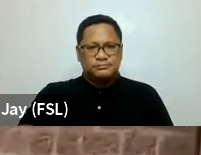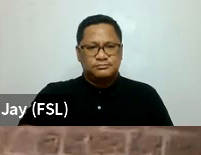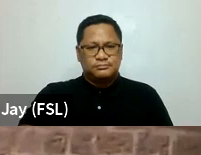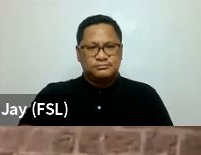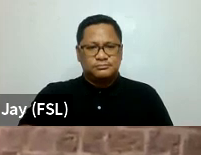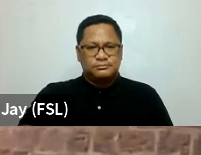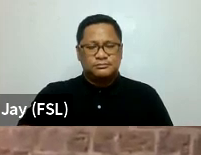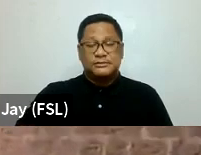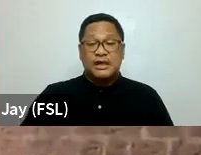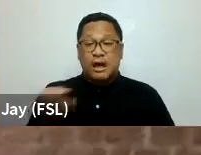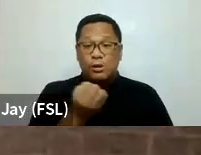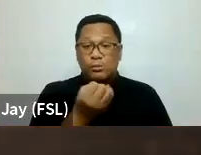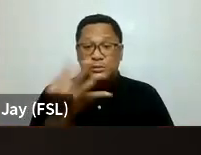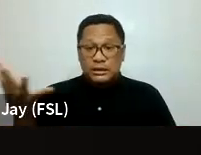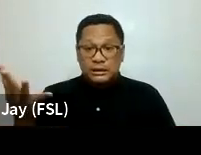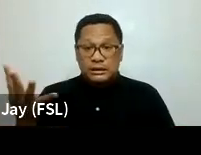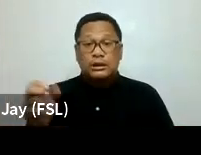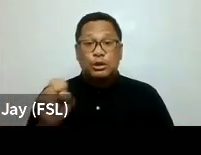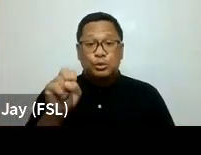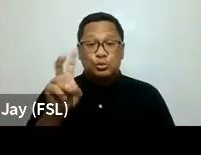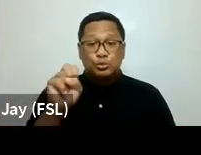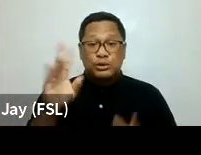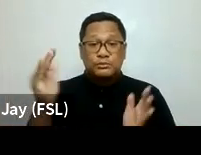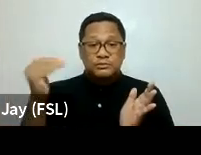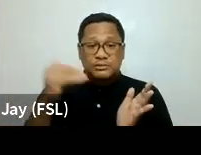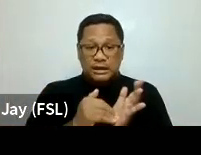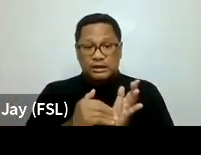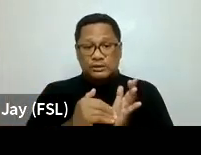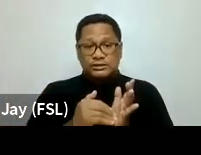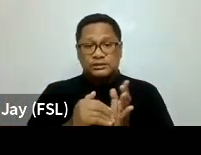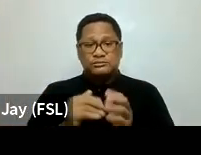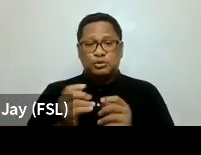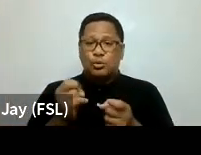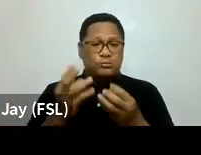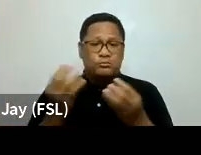How many? 12,000, possibly more.